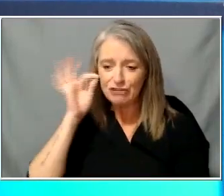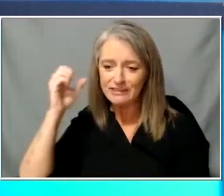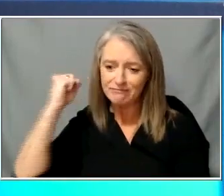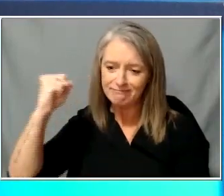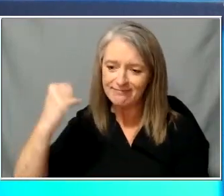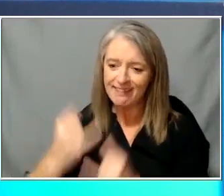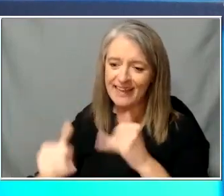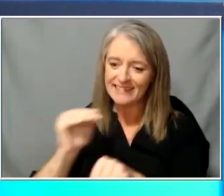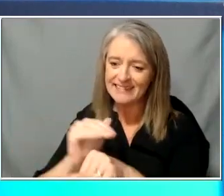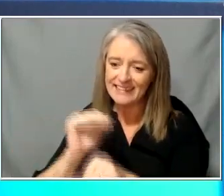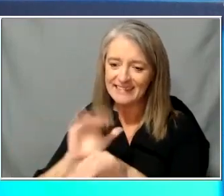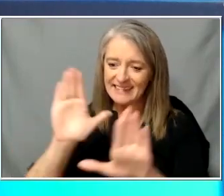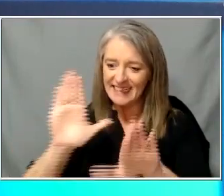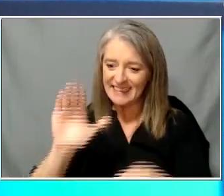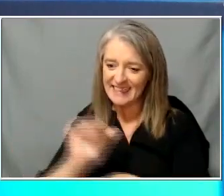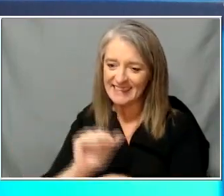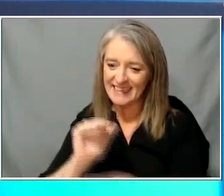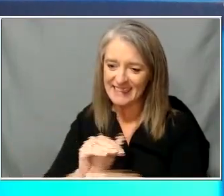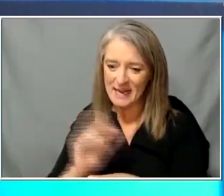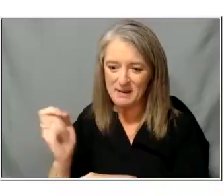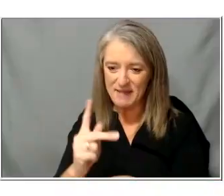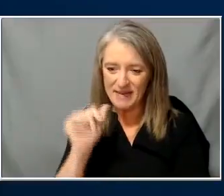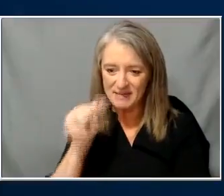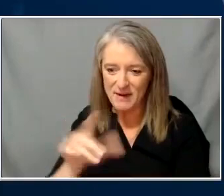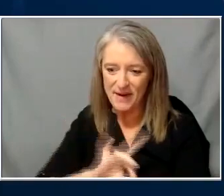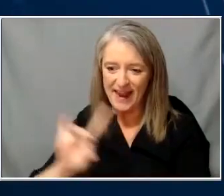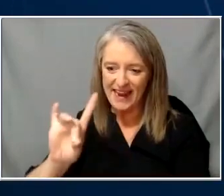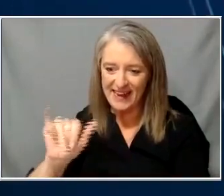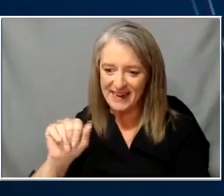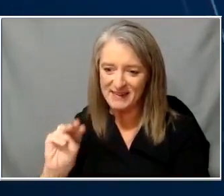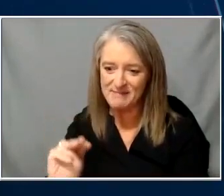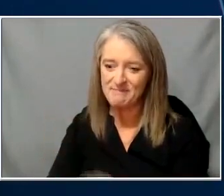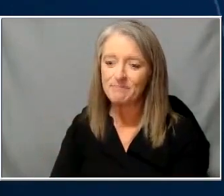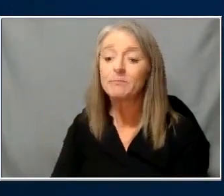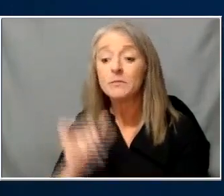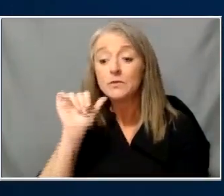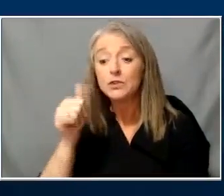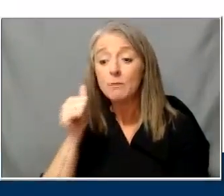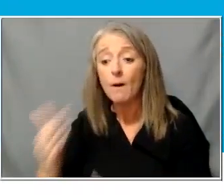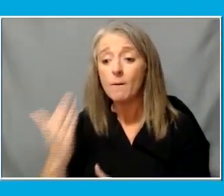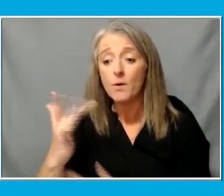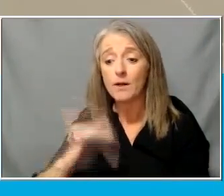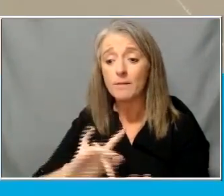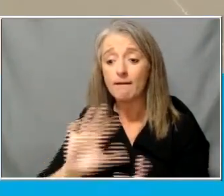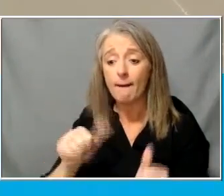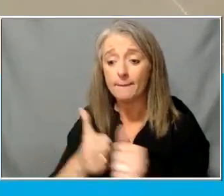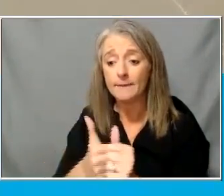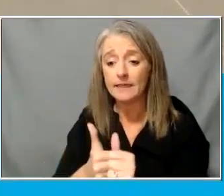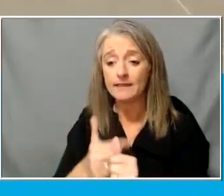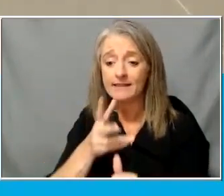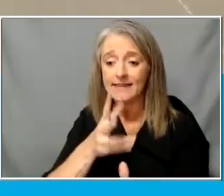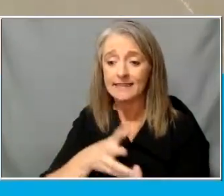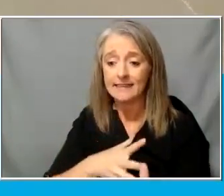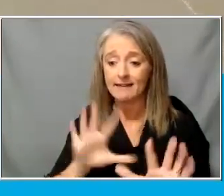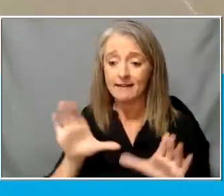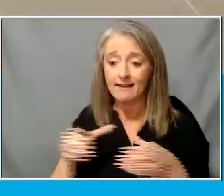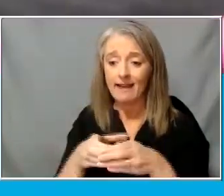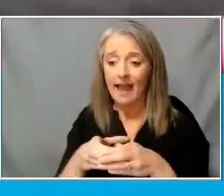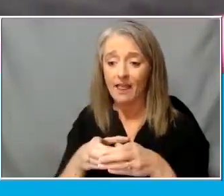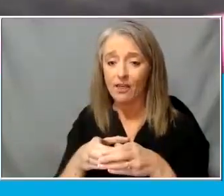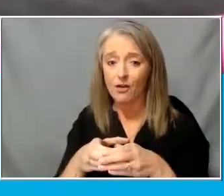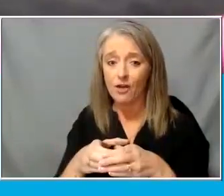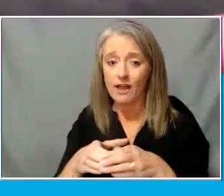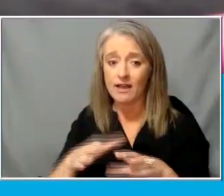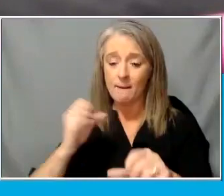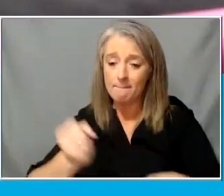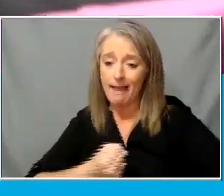as you do on Sundays. We'll be back here tomorrow at 8 a.m. Coming up tomorrow on the Morning Medical Update. These ladies gather and they paddle, and